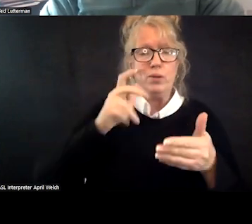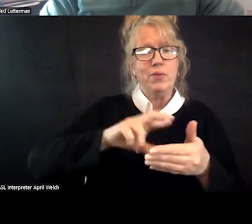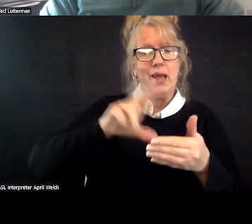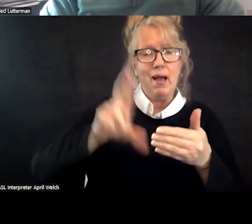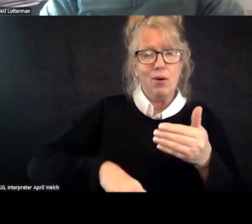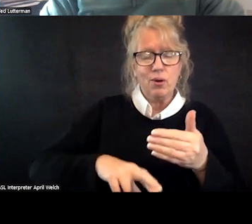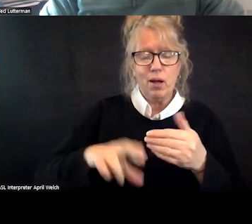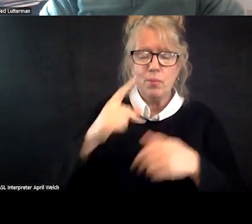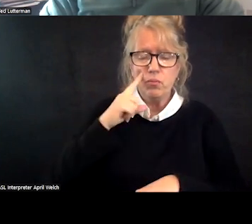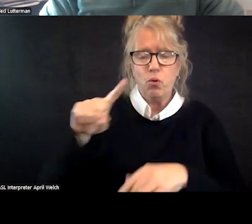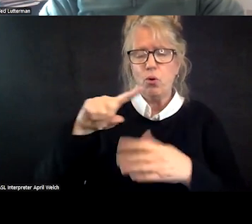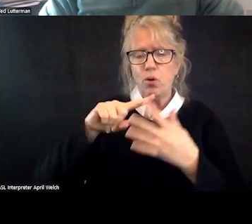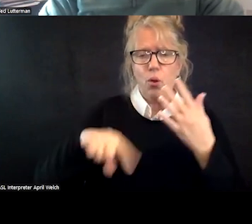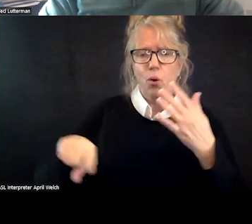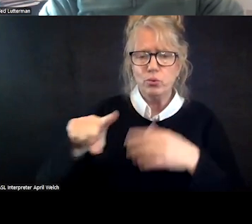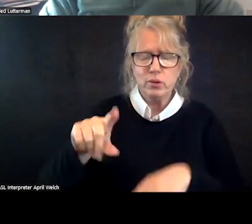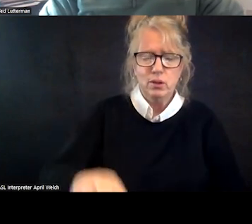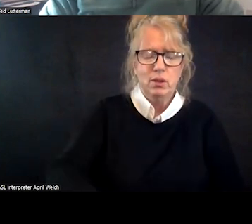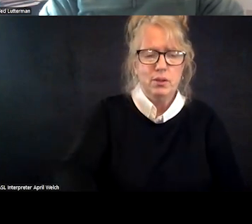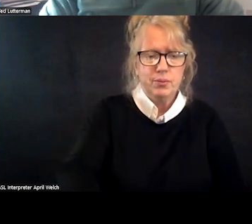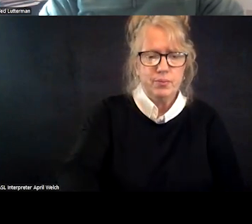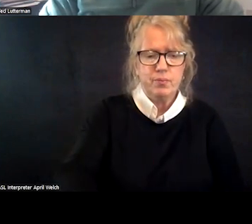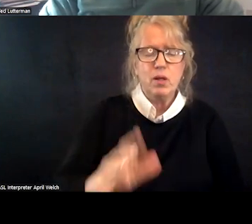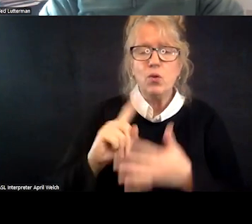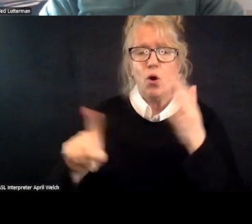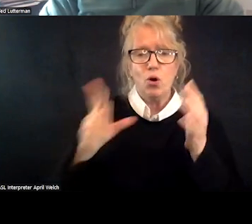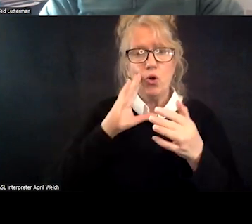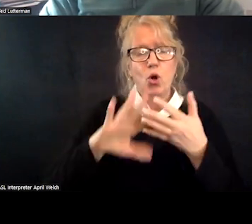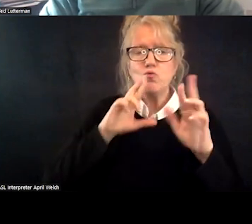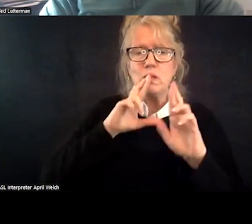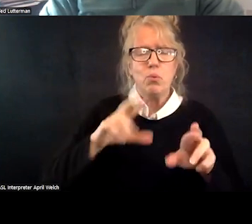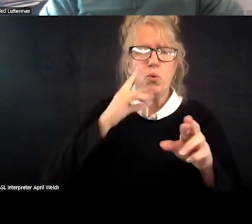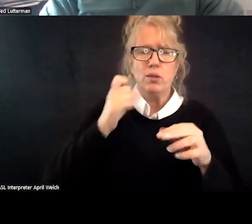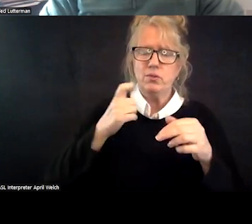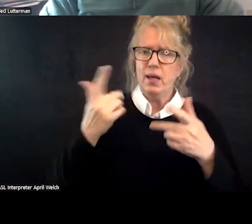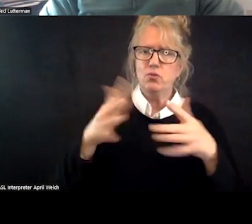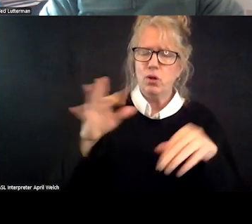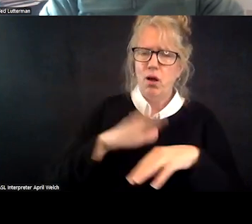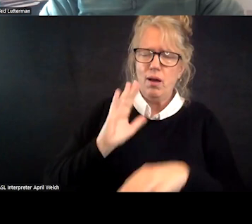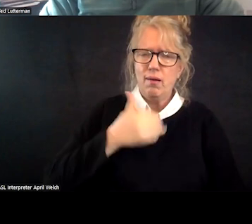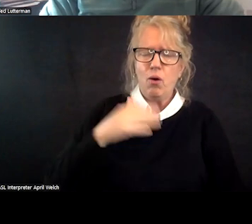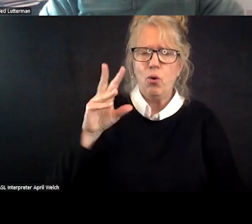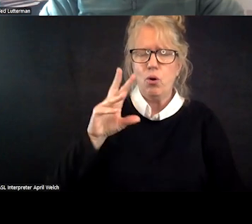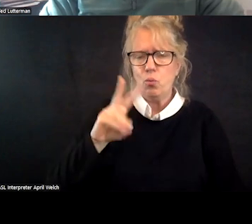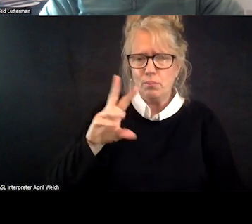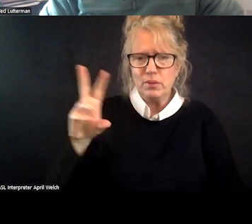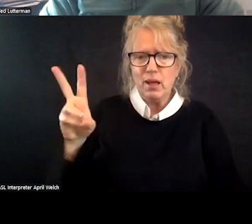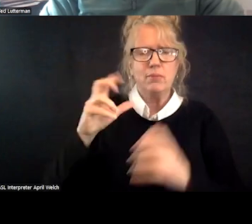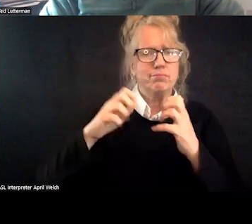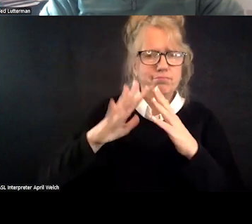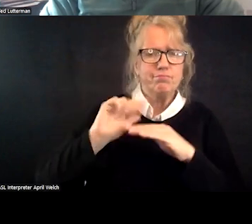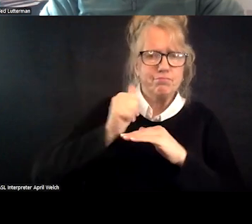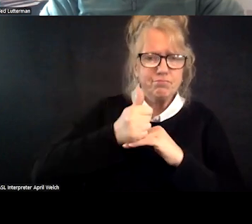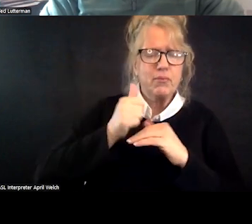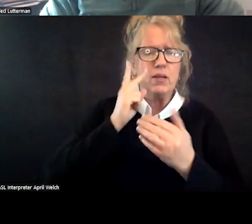that. And so there is a series of reports that are available for free on our website that look at the implementation of the